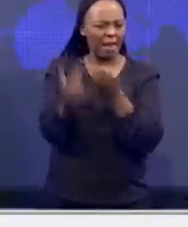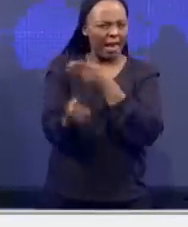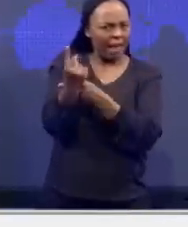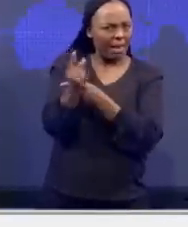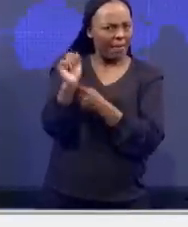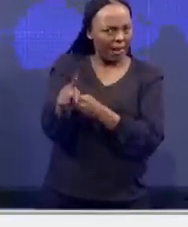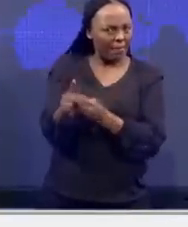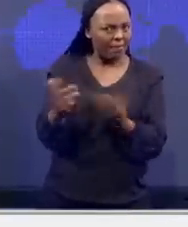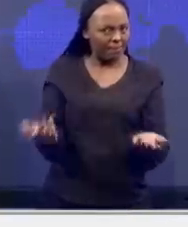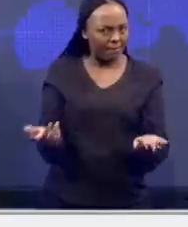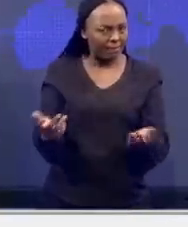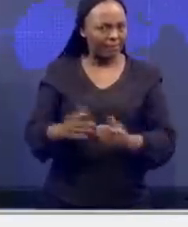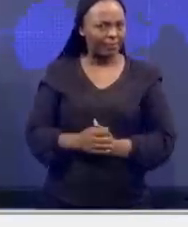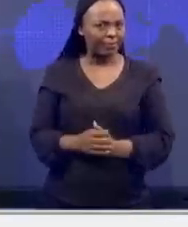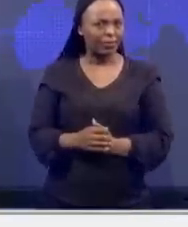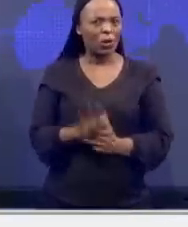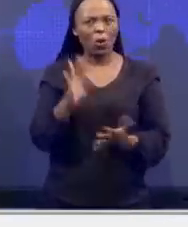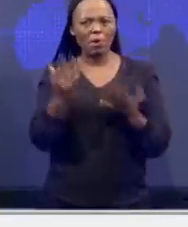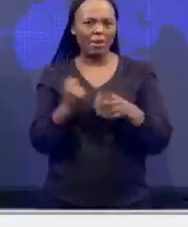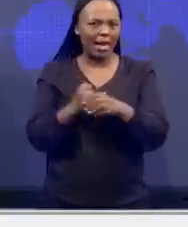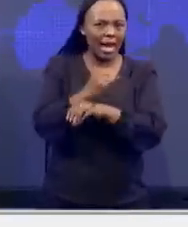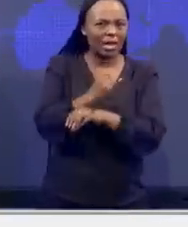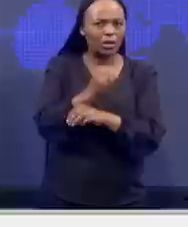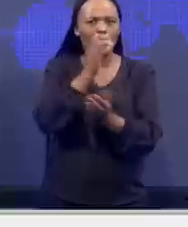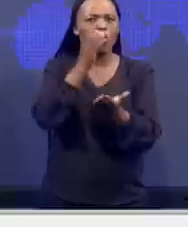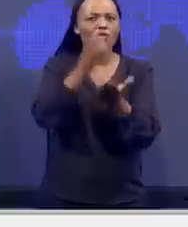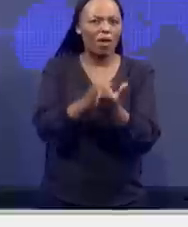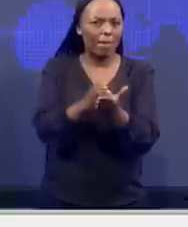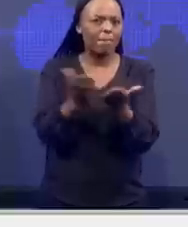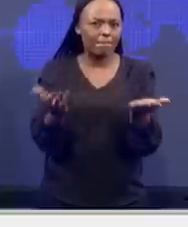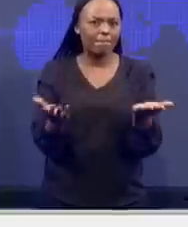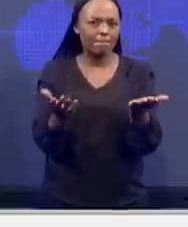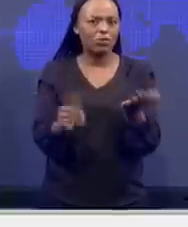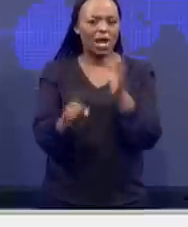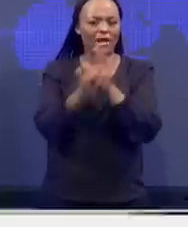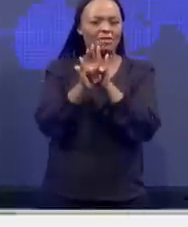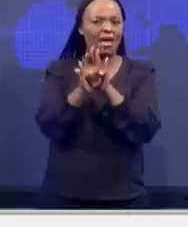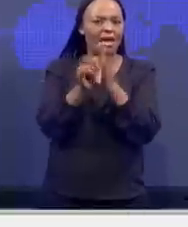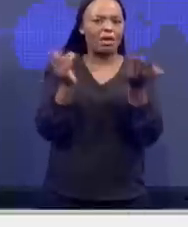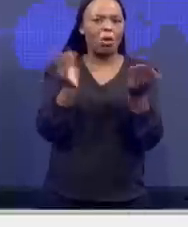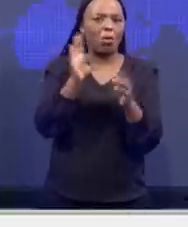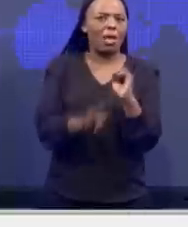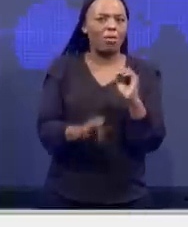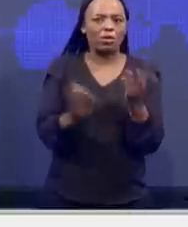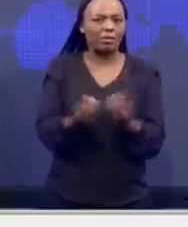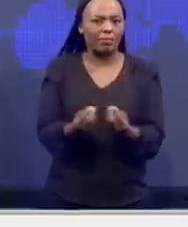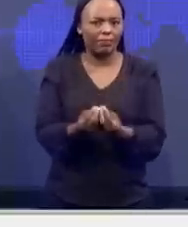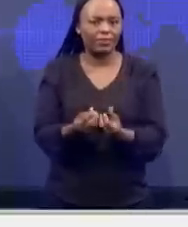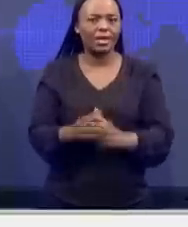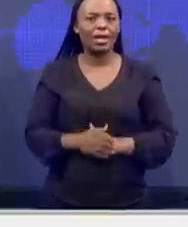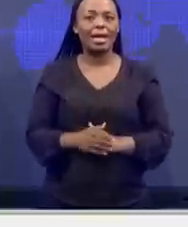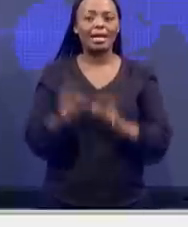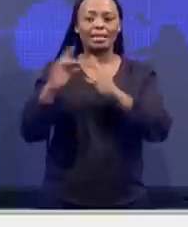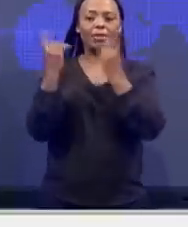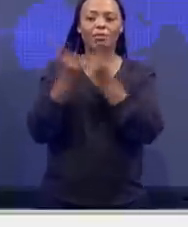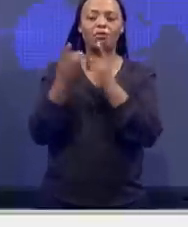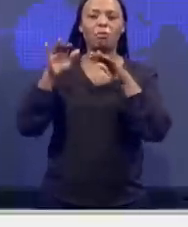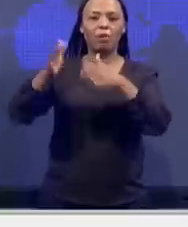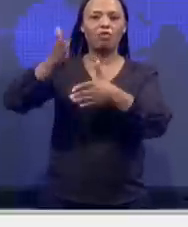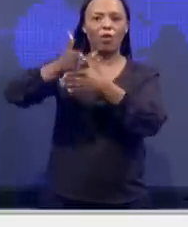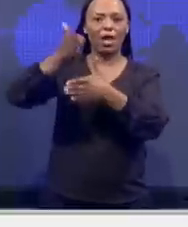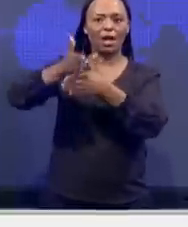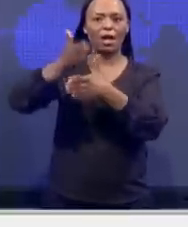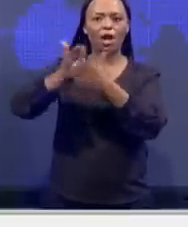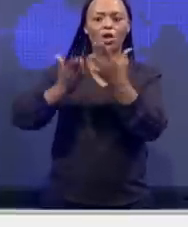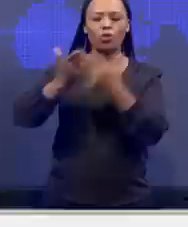terms of what could have been the cause, or is still early to actually ascertain blame? The Department of Public Works, through